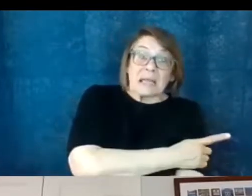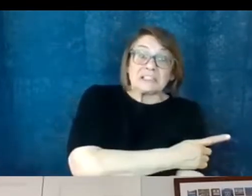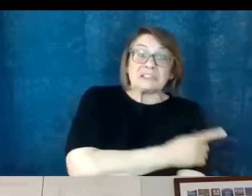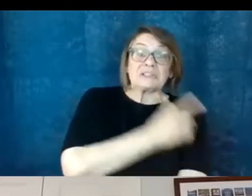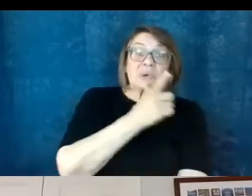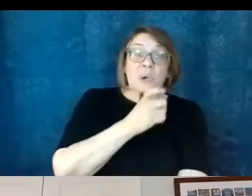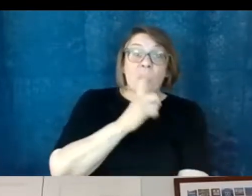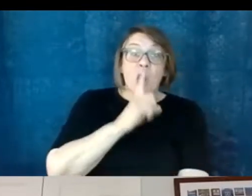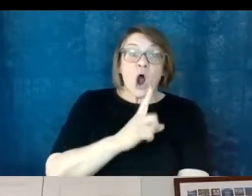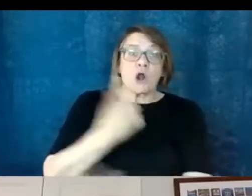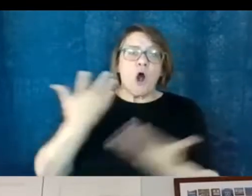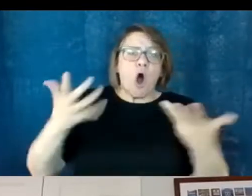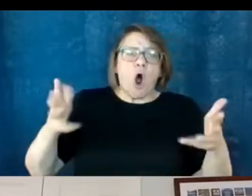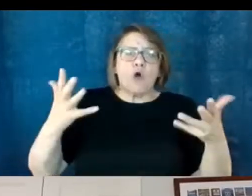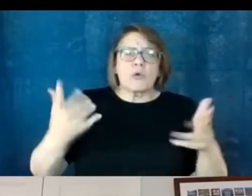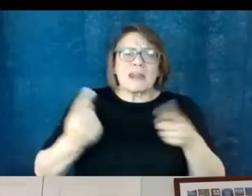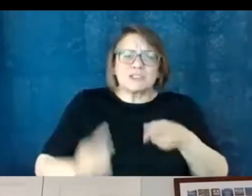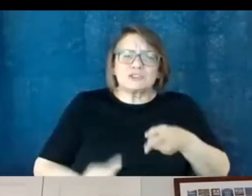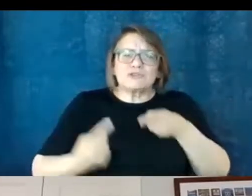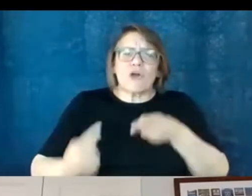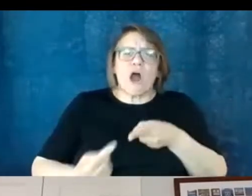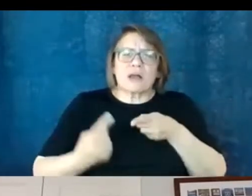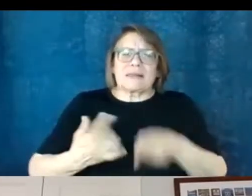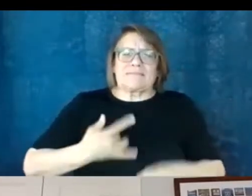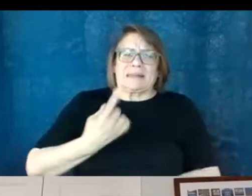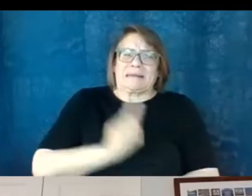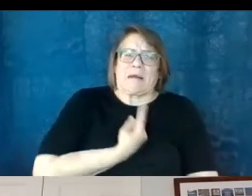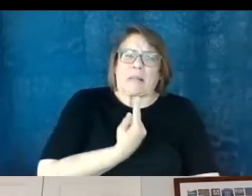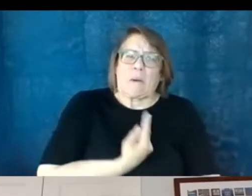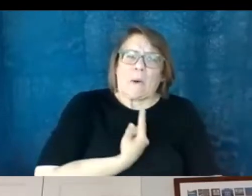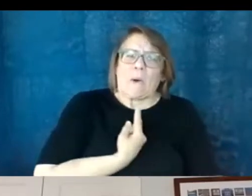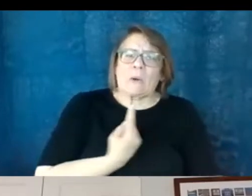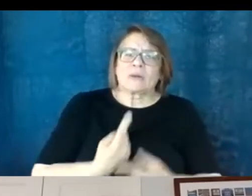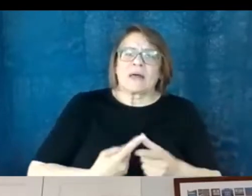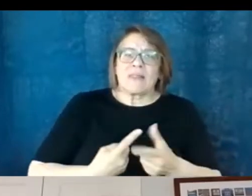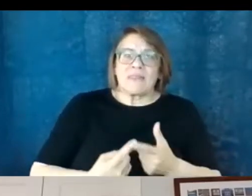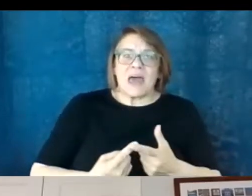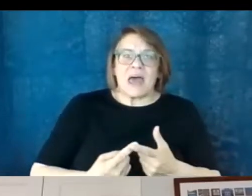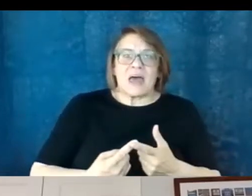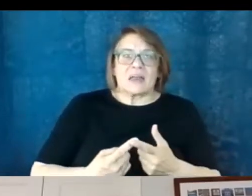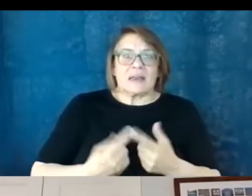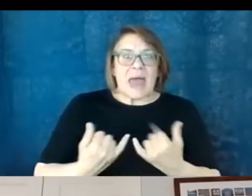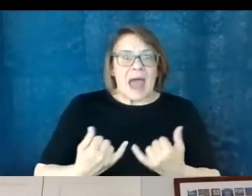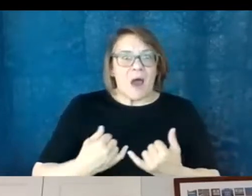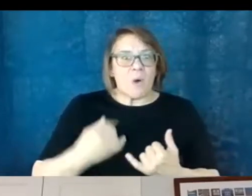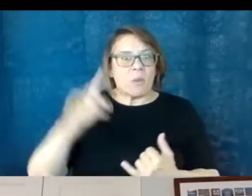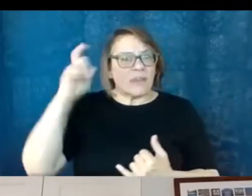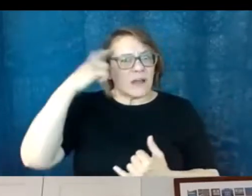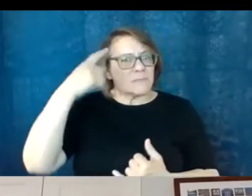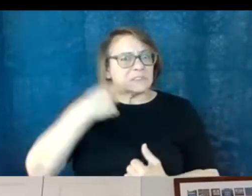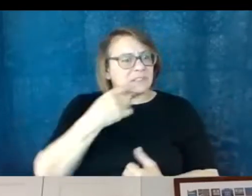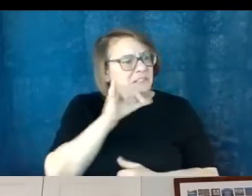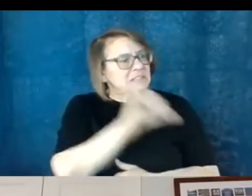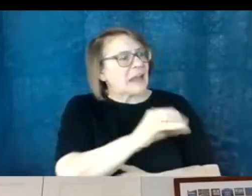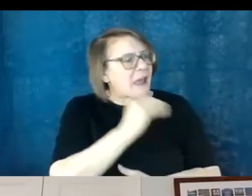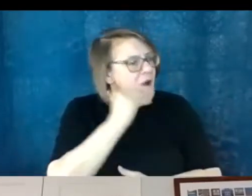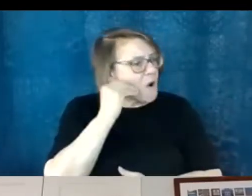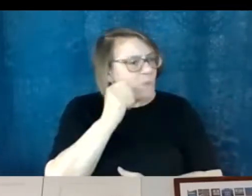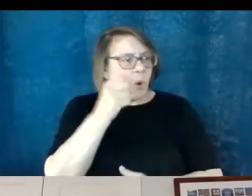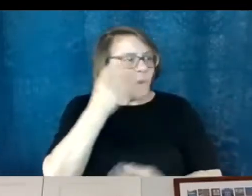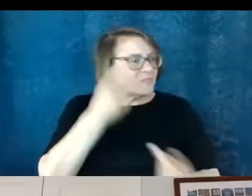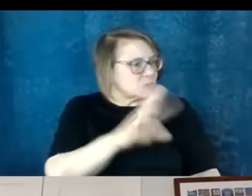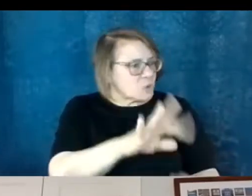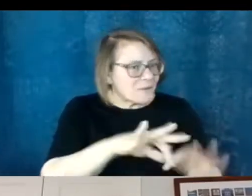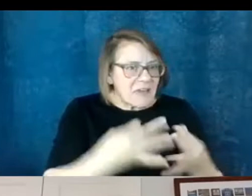are already struggling with that isolation, now you're told, to stay away some more from your family and